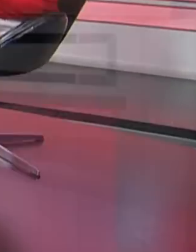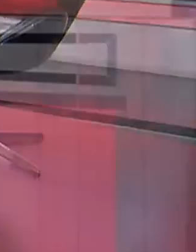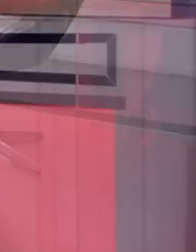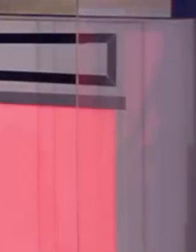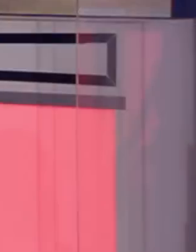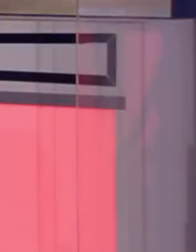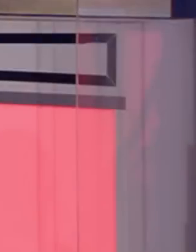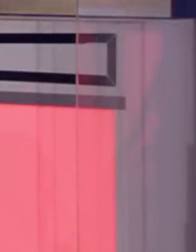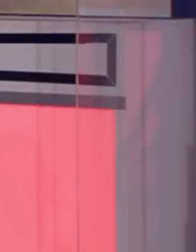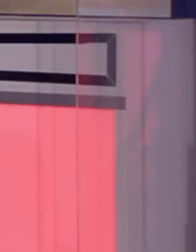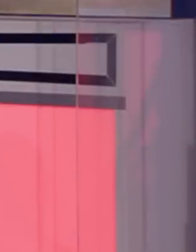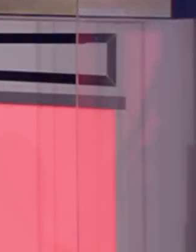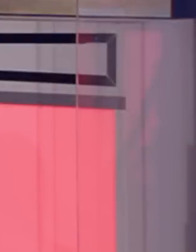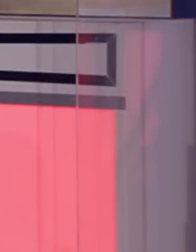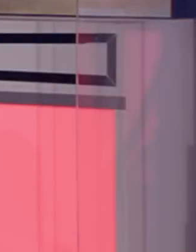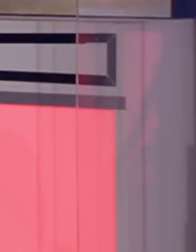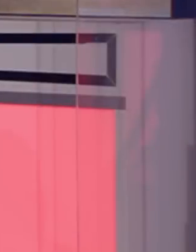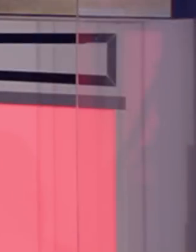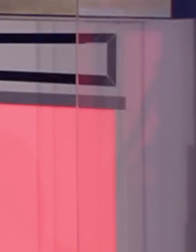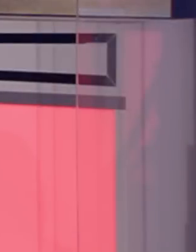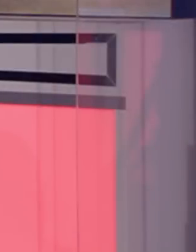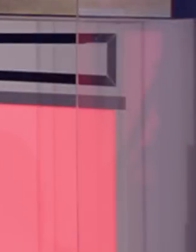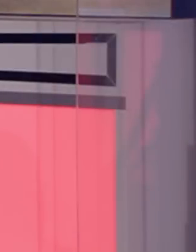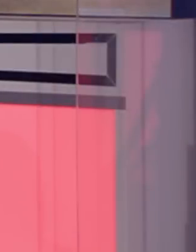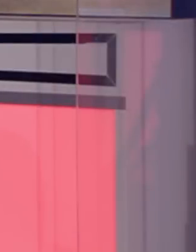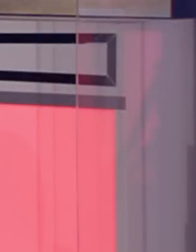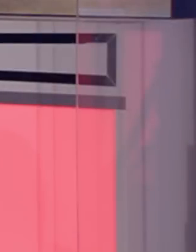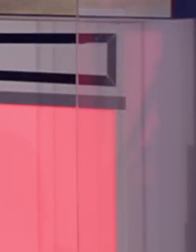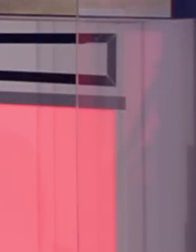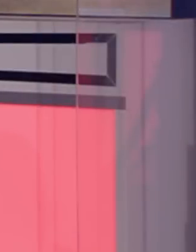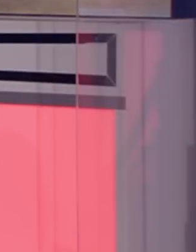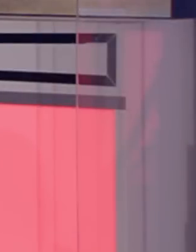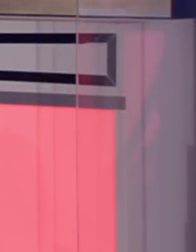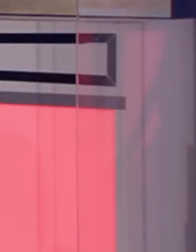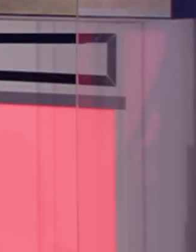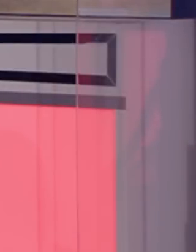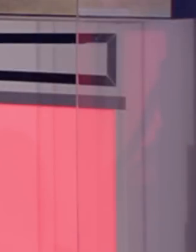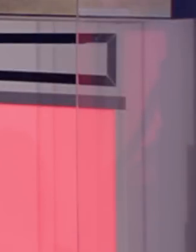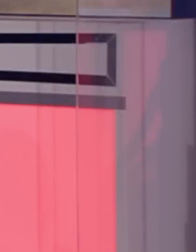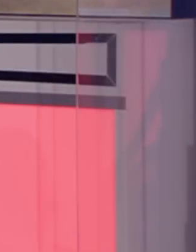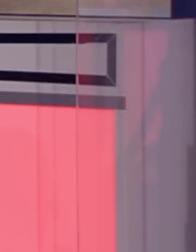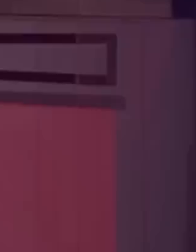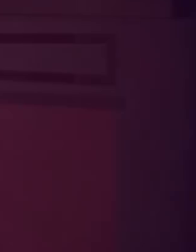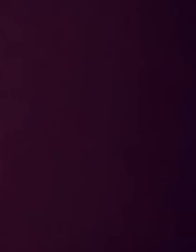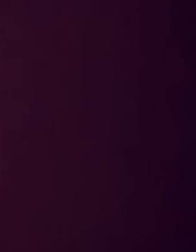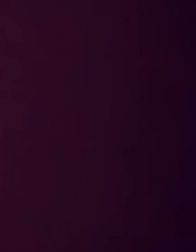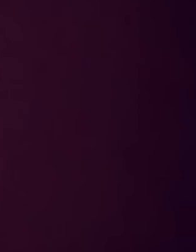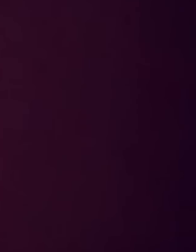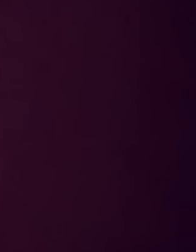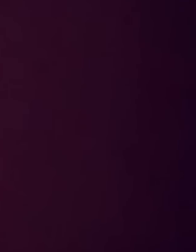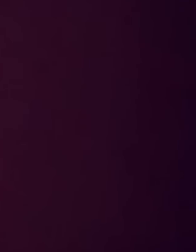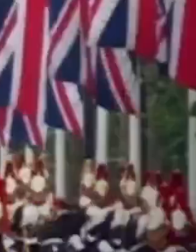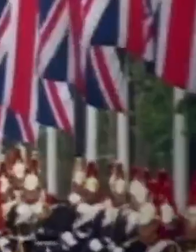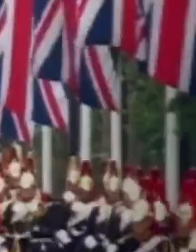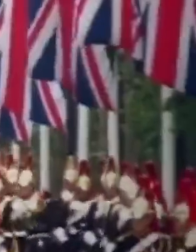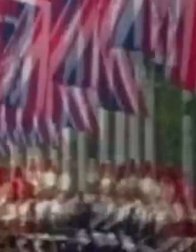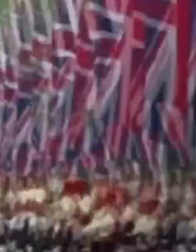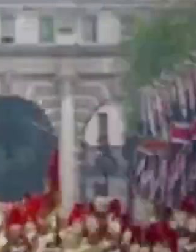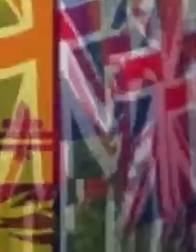the working royals, which of course would exclude Prince Harry, will they have the photo op.